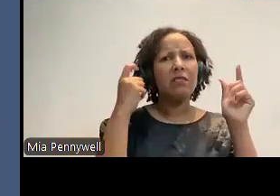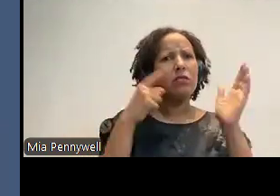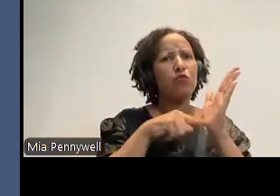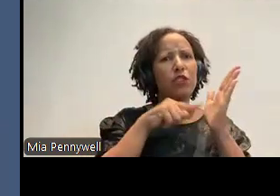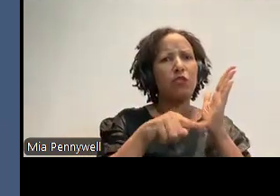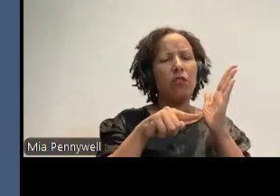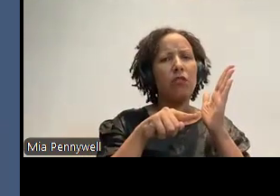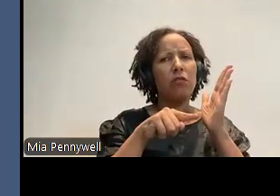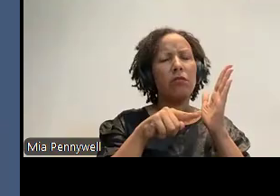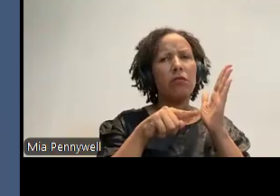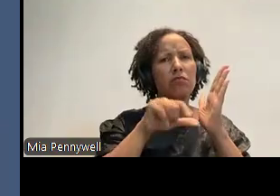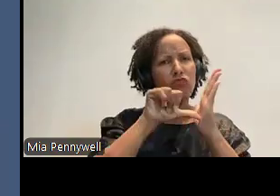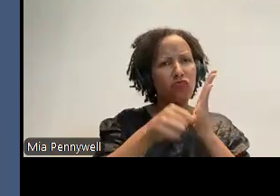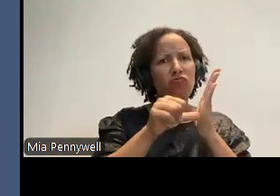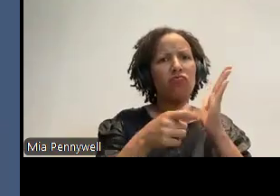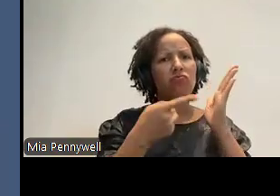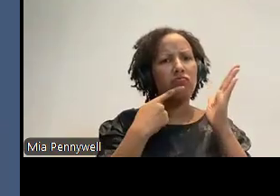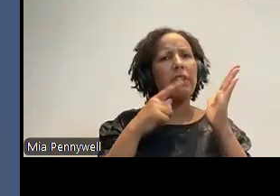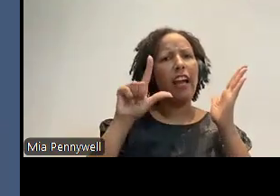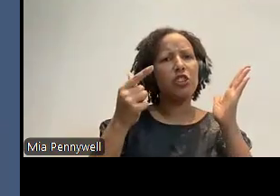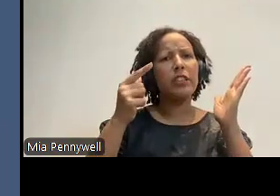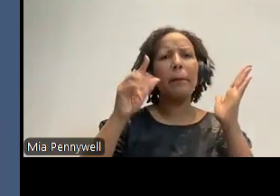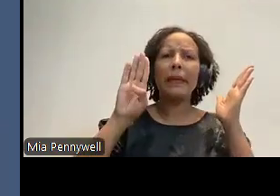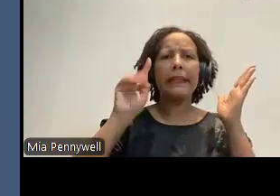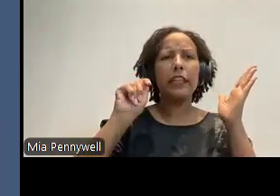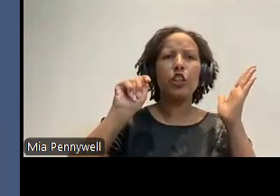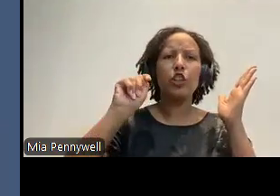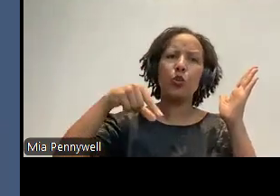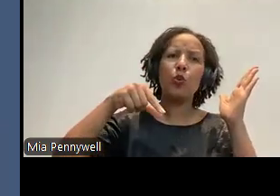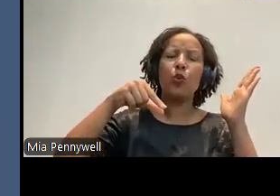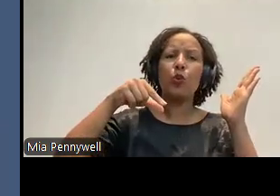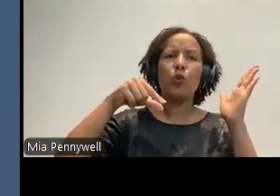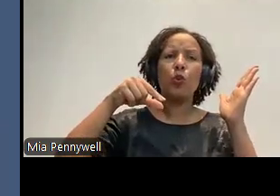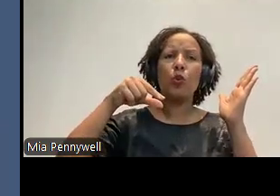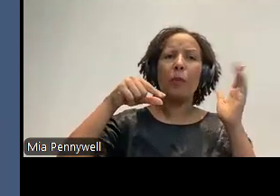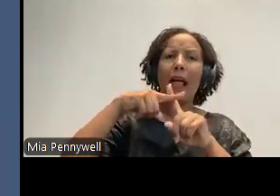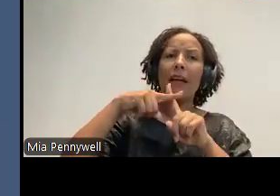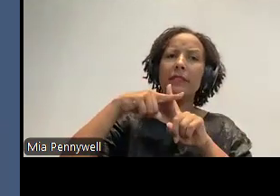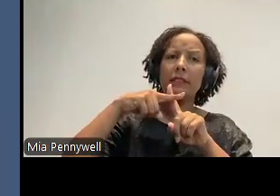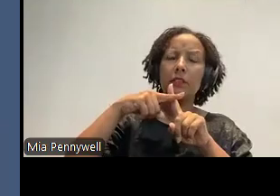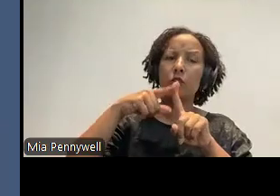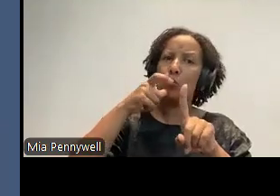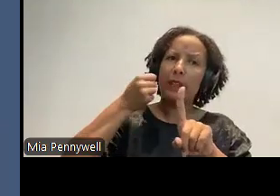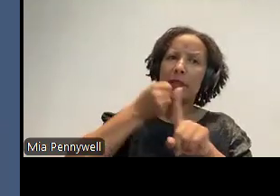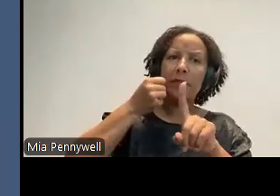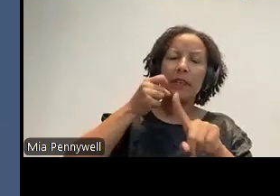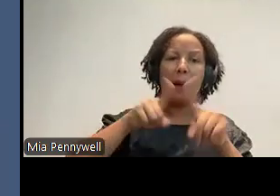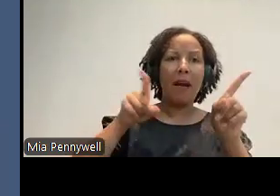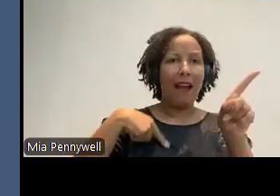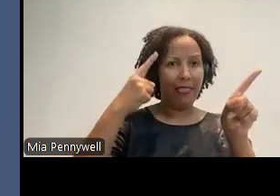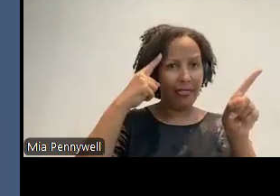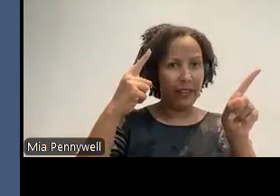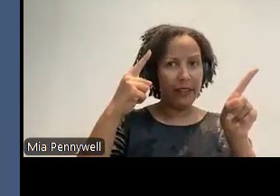it's primarily LGBTQ plus individuals that are impacted. However, I think it's true across many,